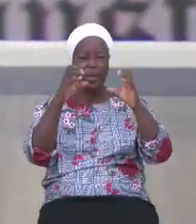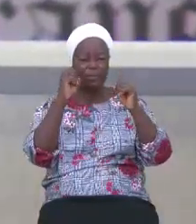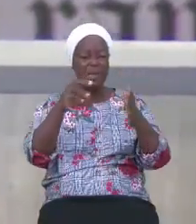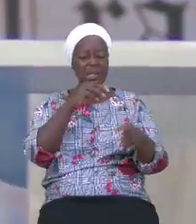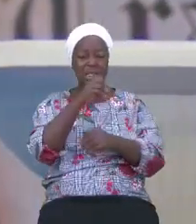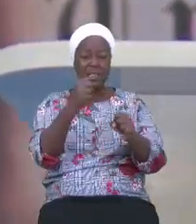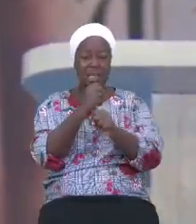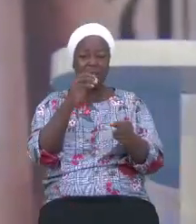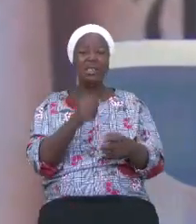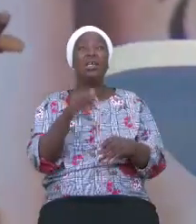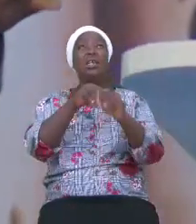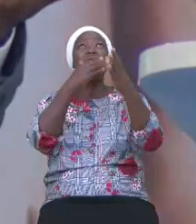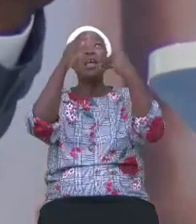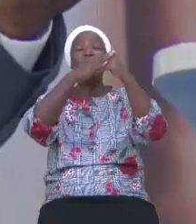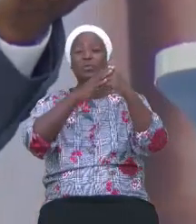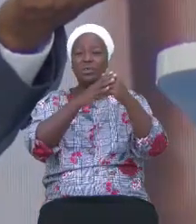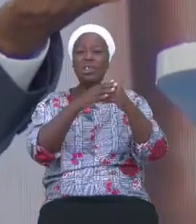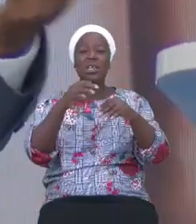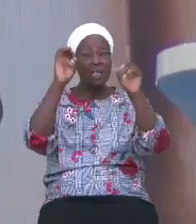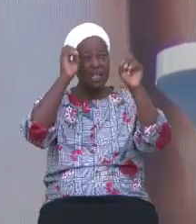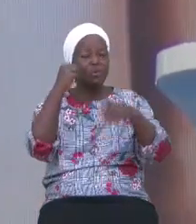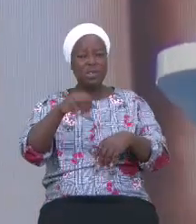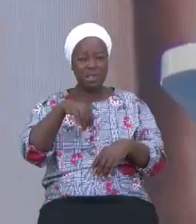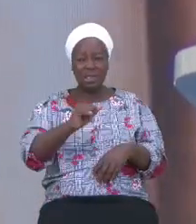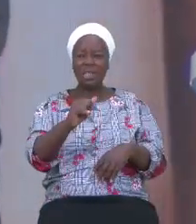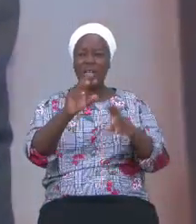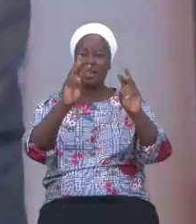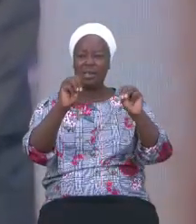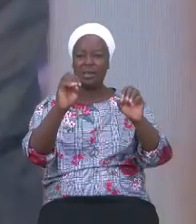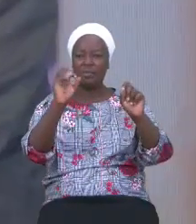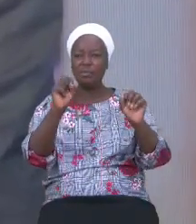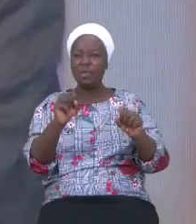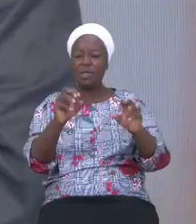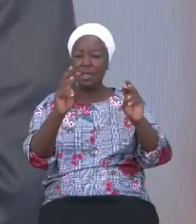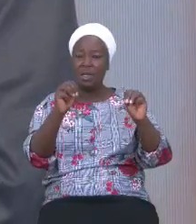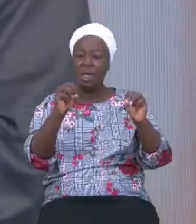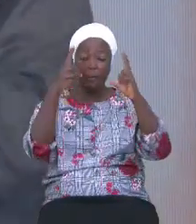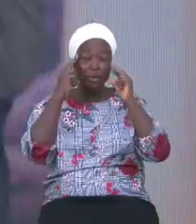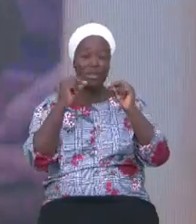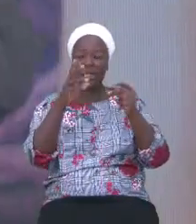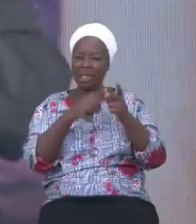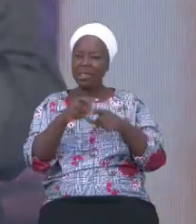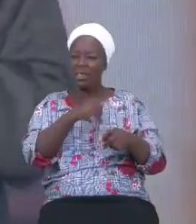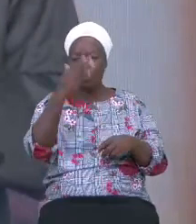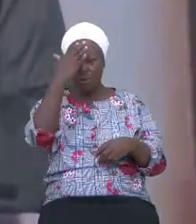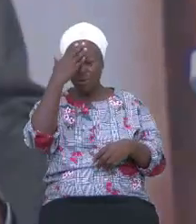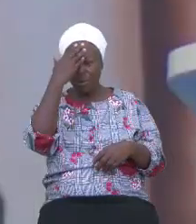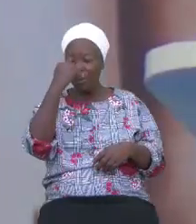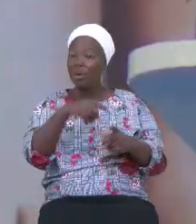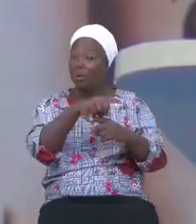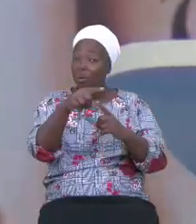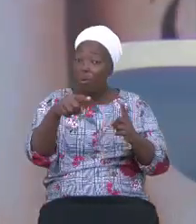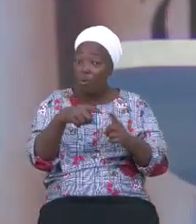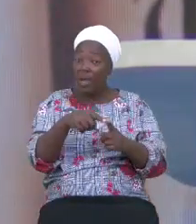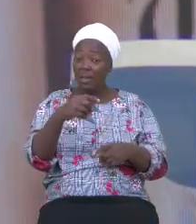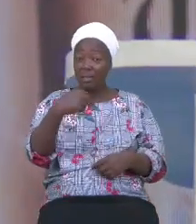there, he was still Moses. And they recognize, when I